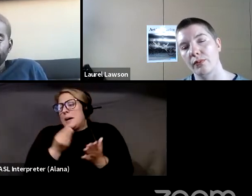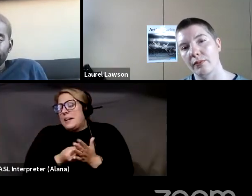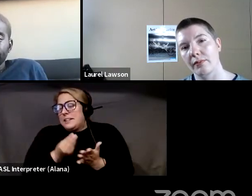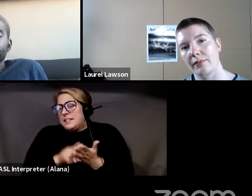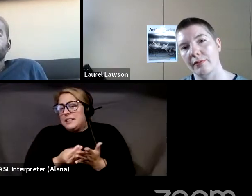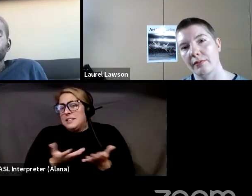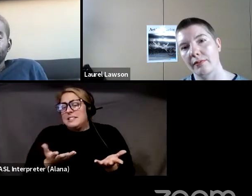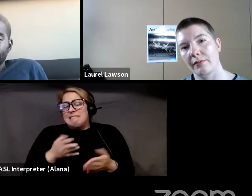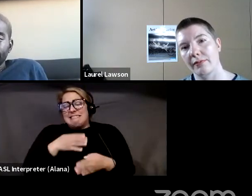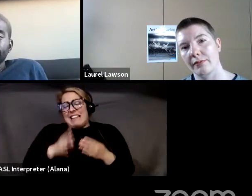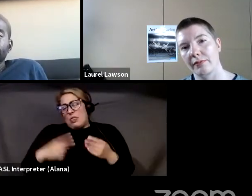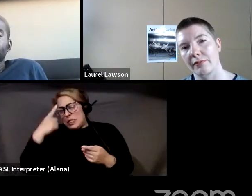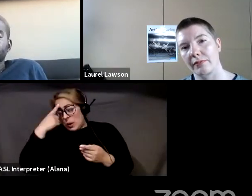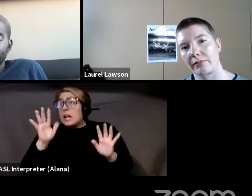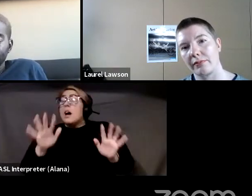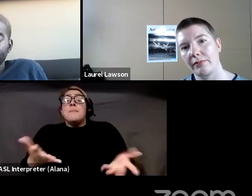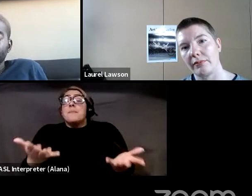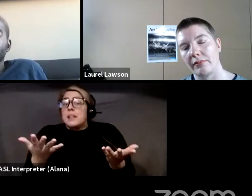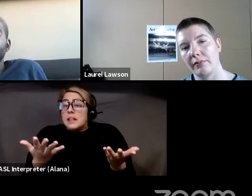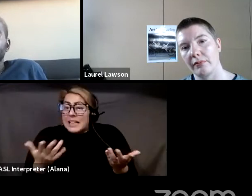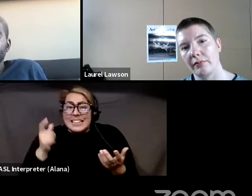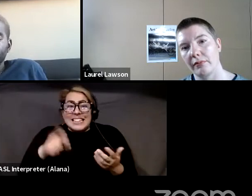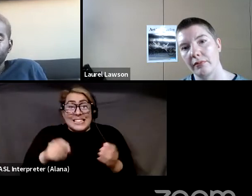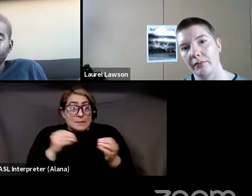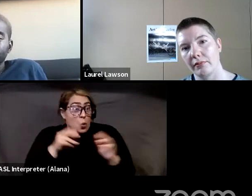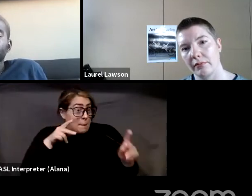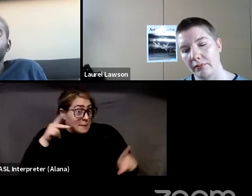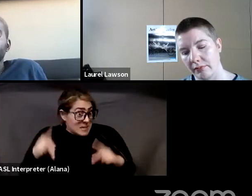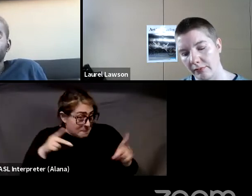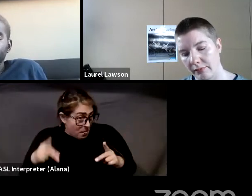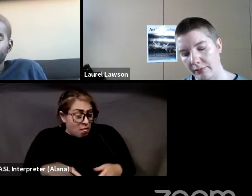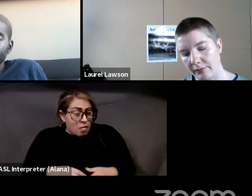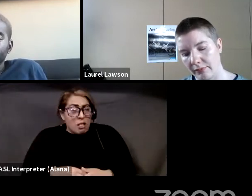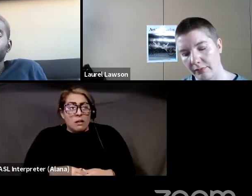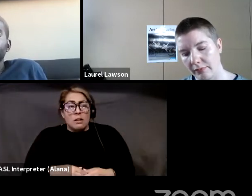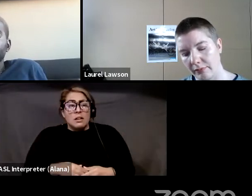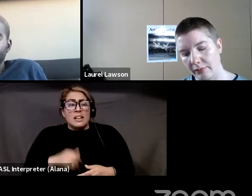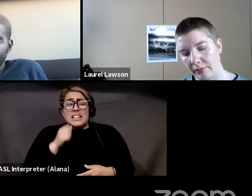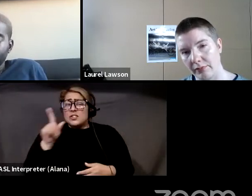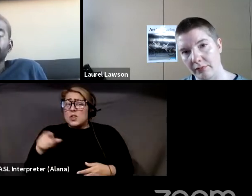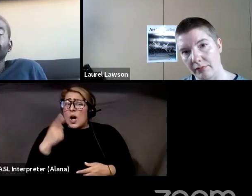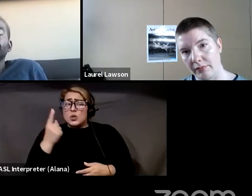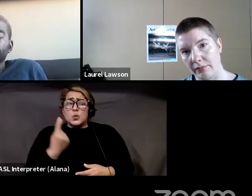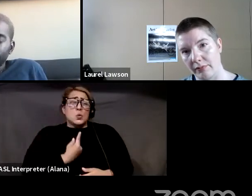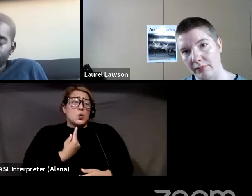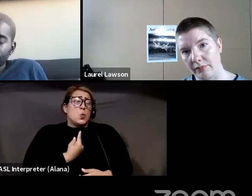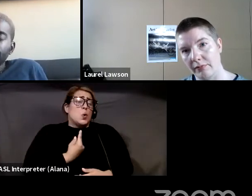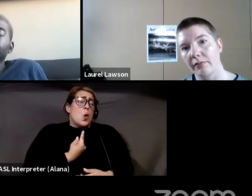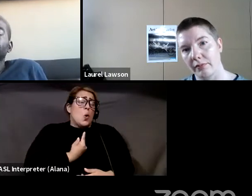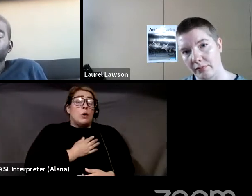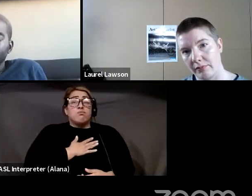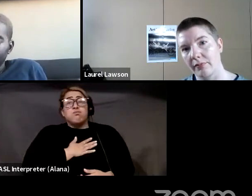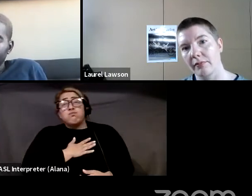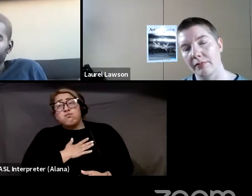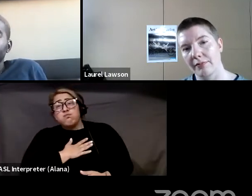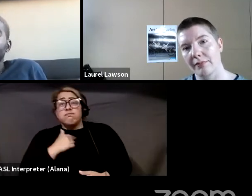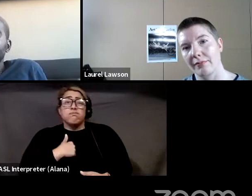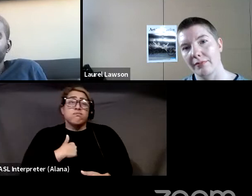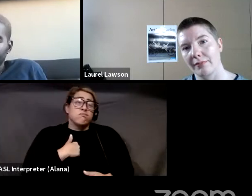in thought, needs more people, right? It's no longer just like a solo situation,